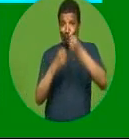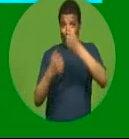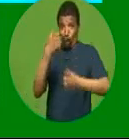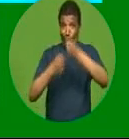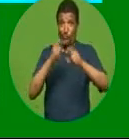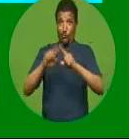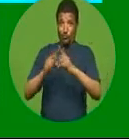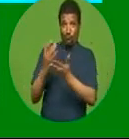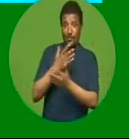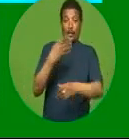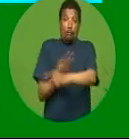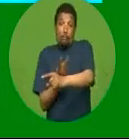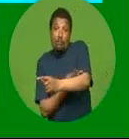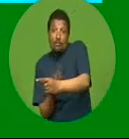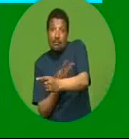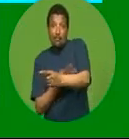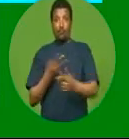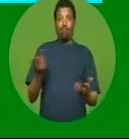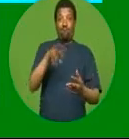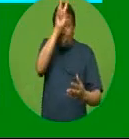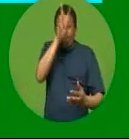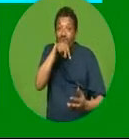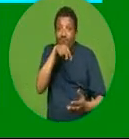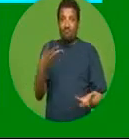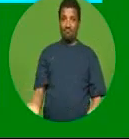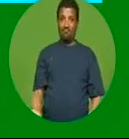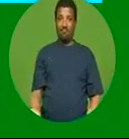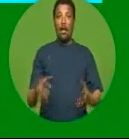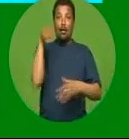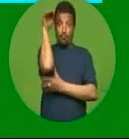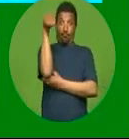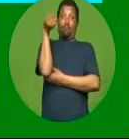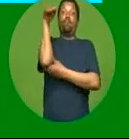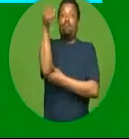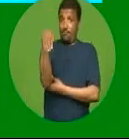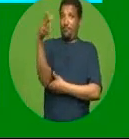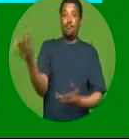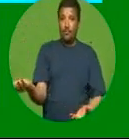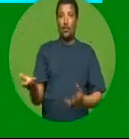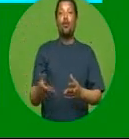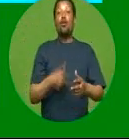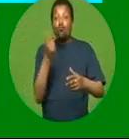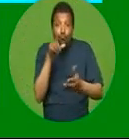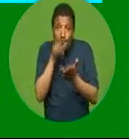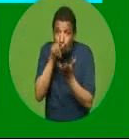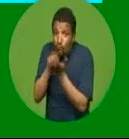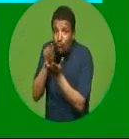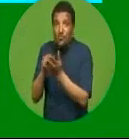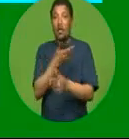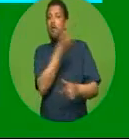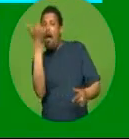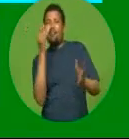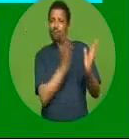sheep, goats, camels, poultry, and others.